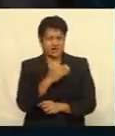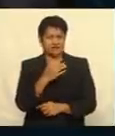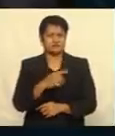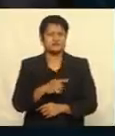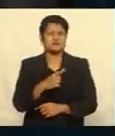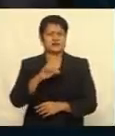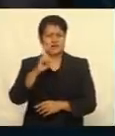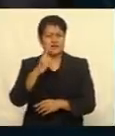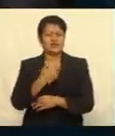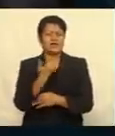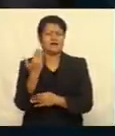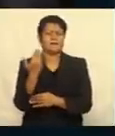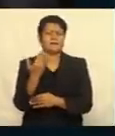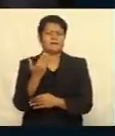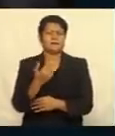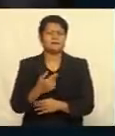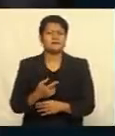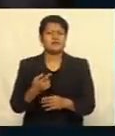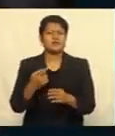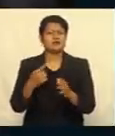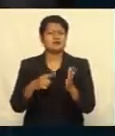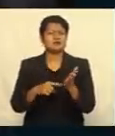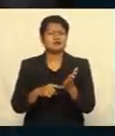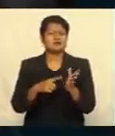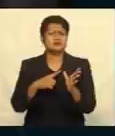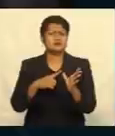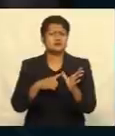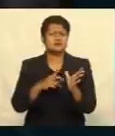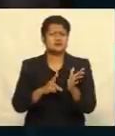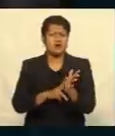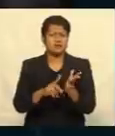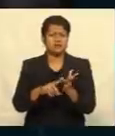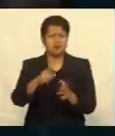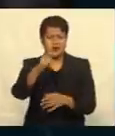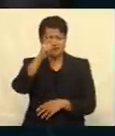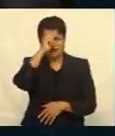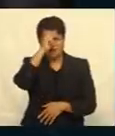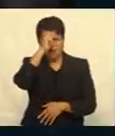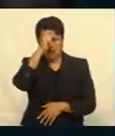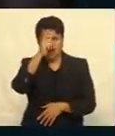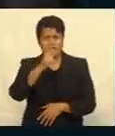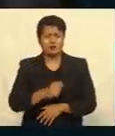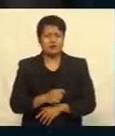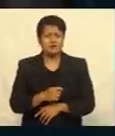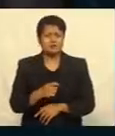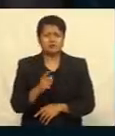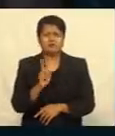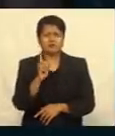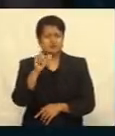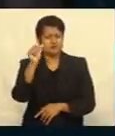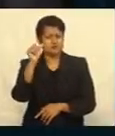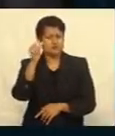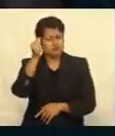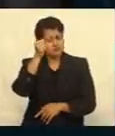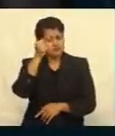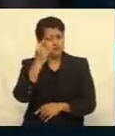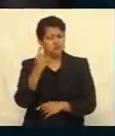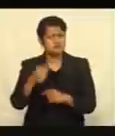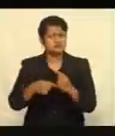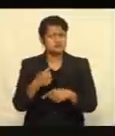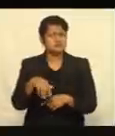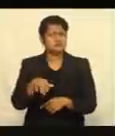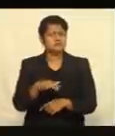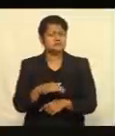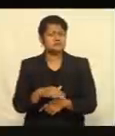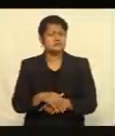Felipe, Nasomo in Tavua has also been identified as a possible risk area. What do we know about this? Yes, Edwin, I spoke to